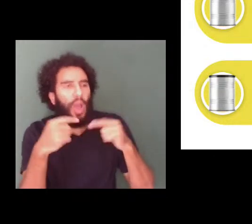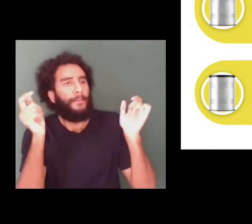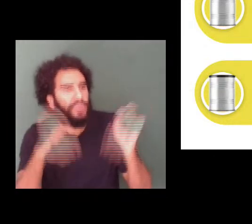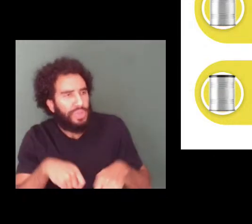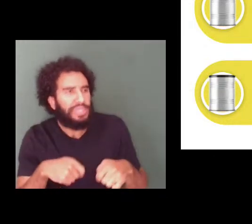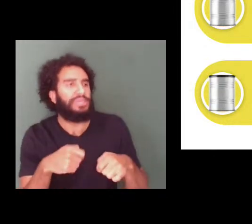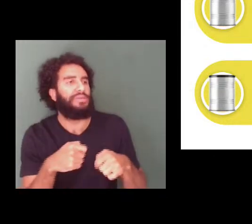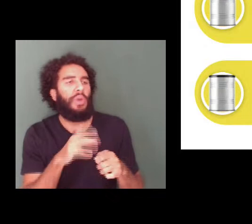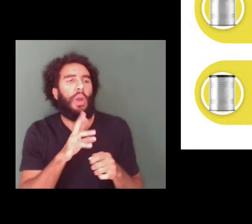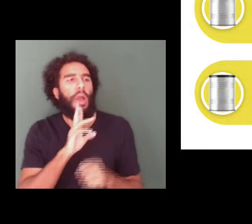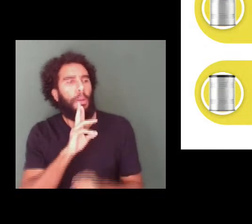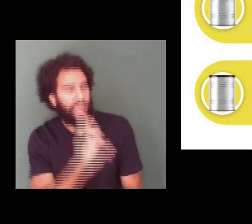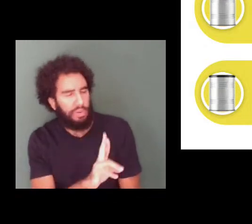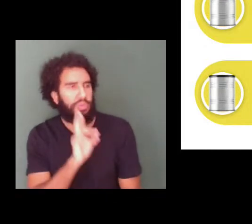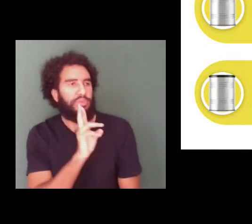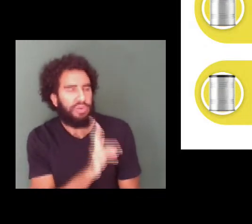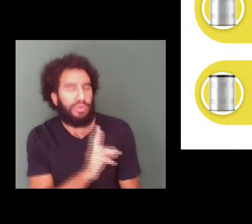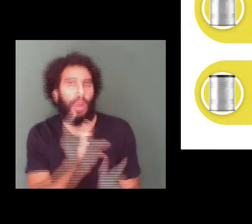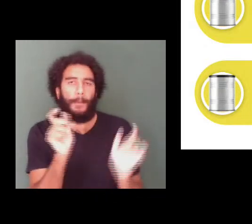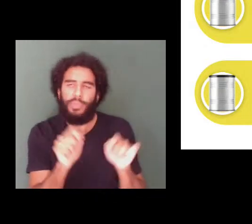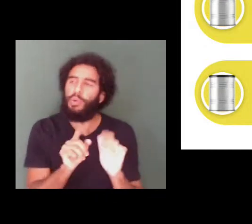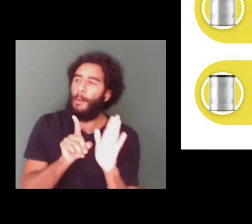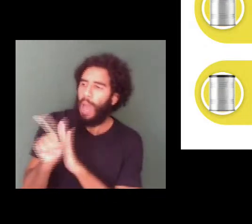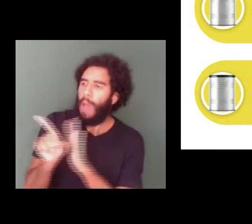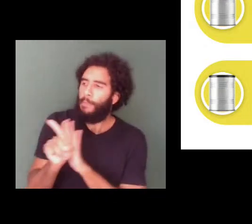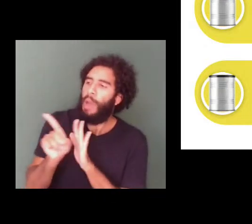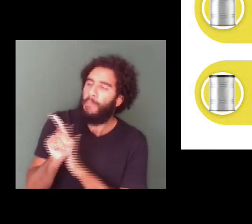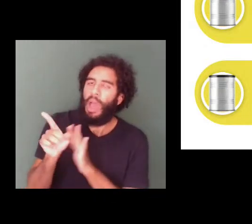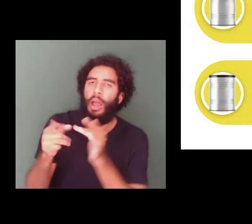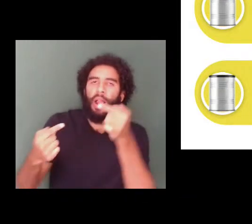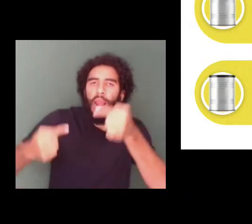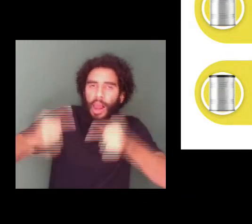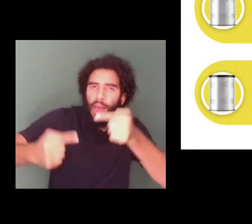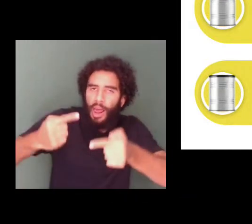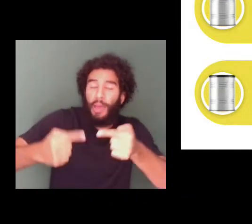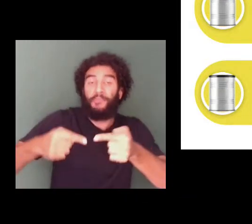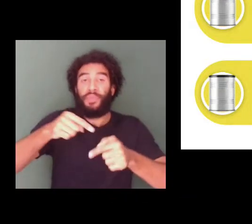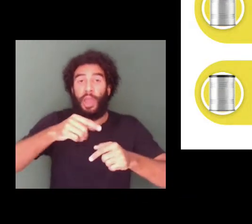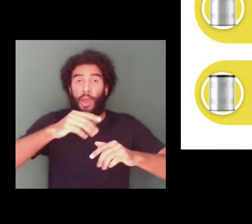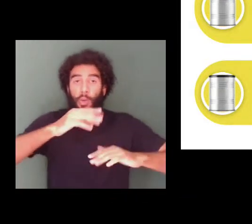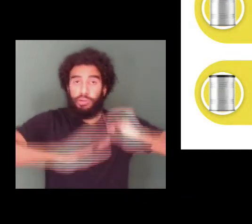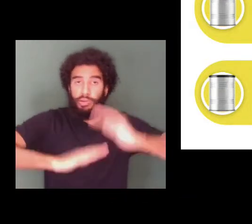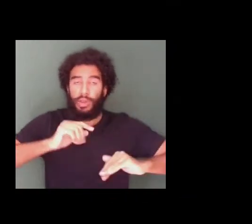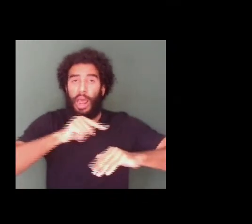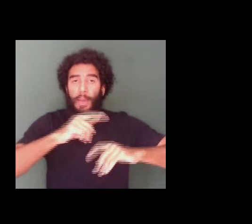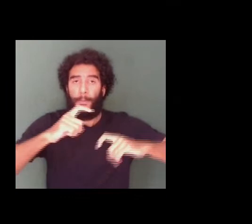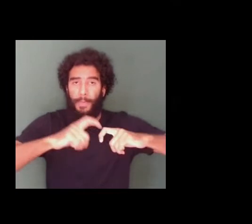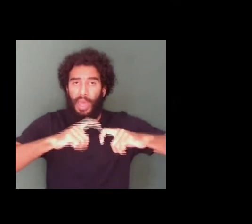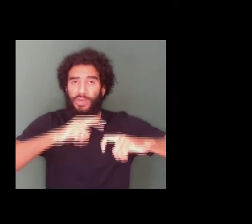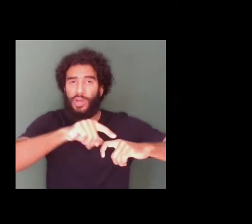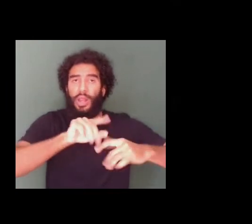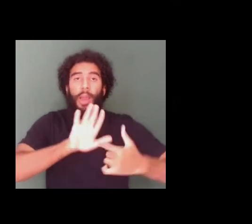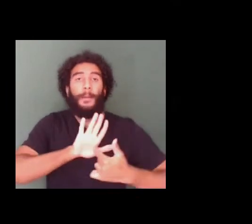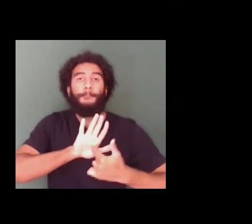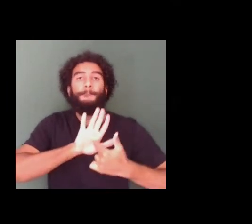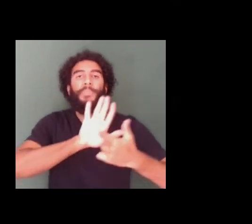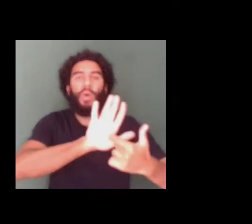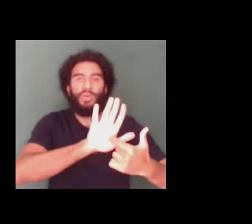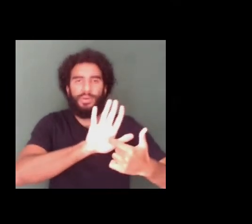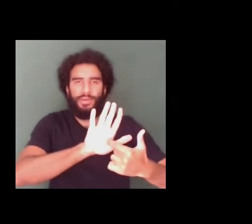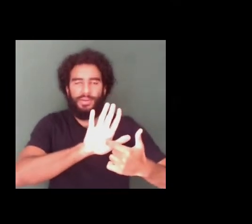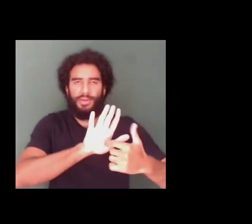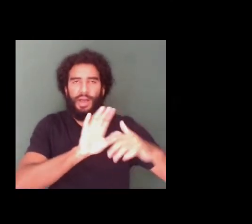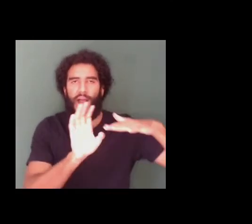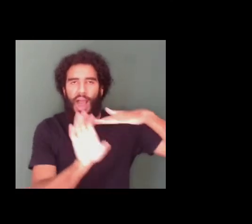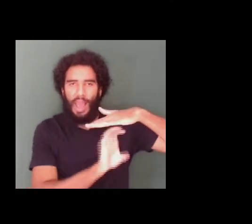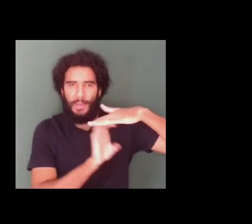are passing on their images and their ideas on to mothers. It's a standard practice across the industry.